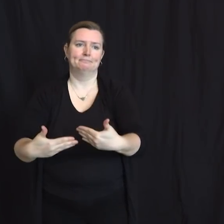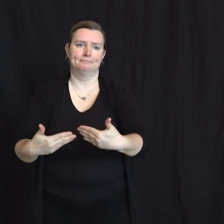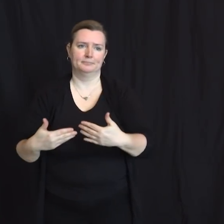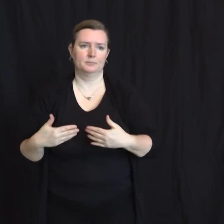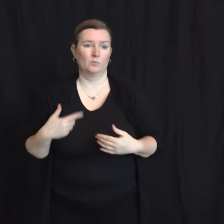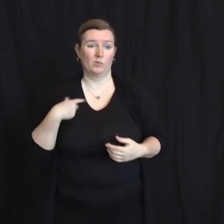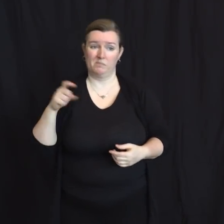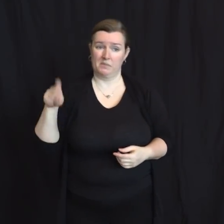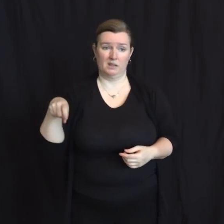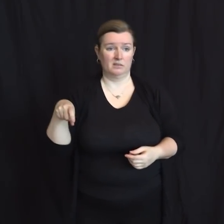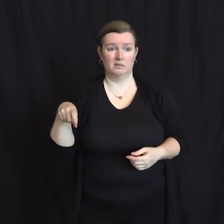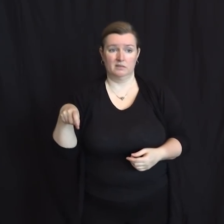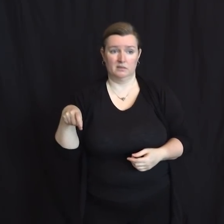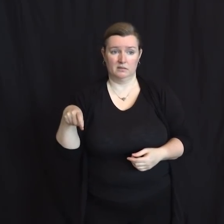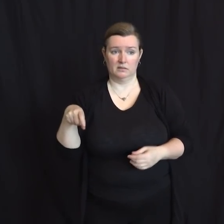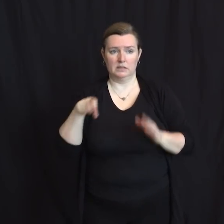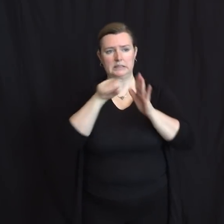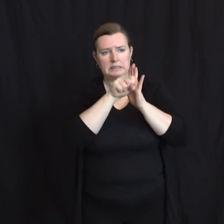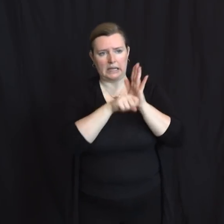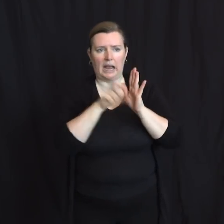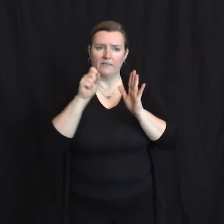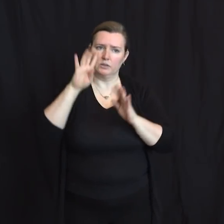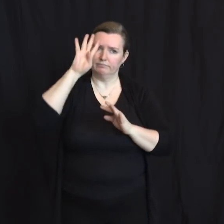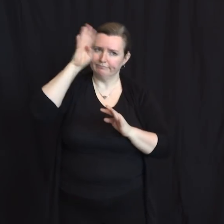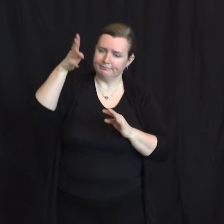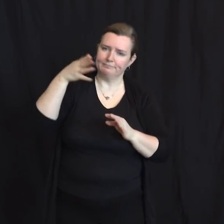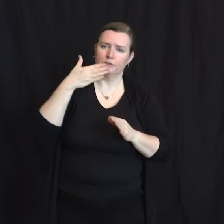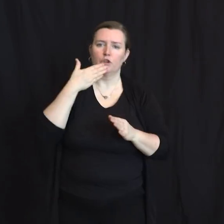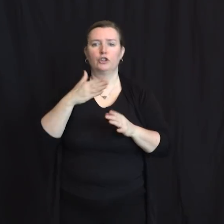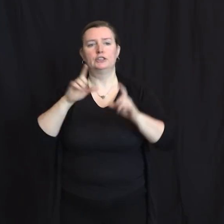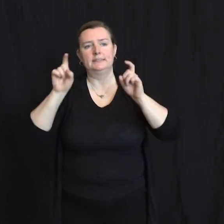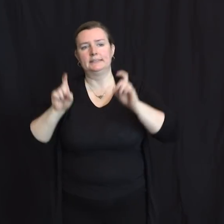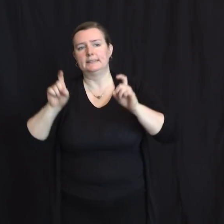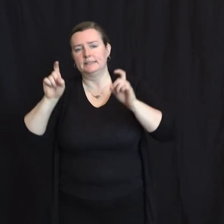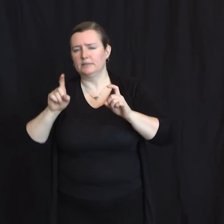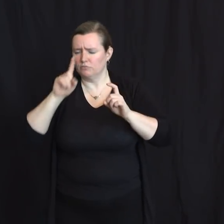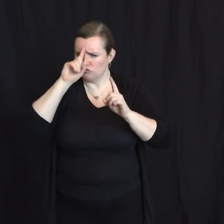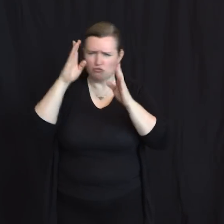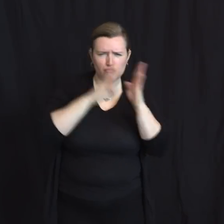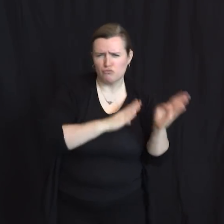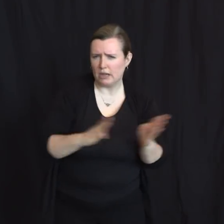testing strategy, you want to use both of them in different ways.